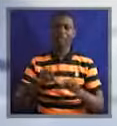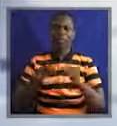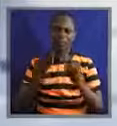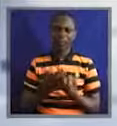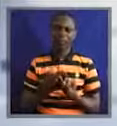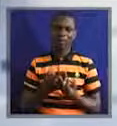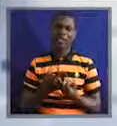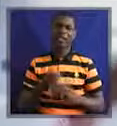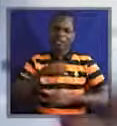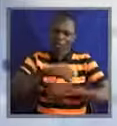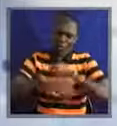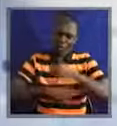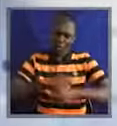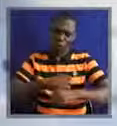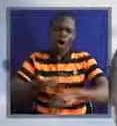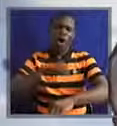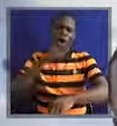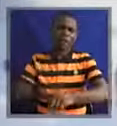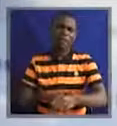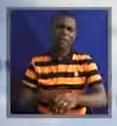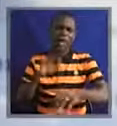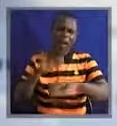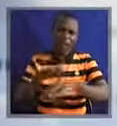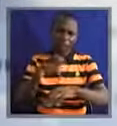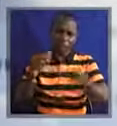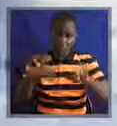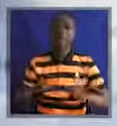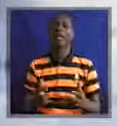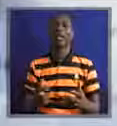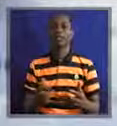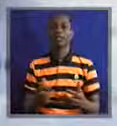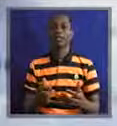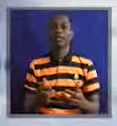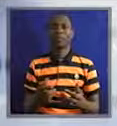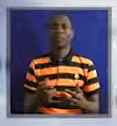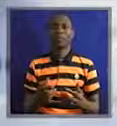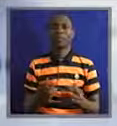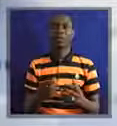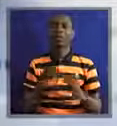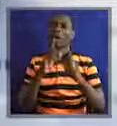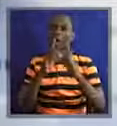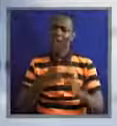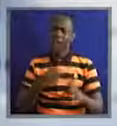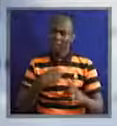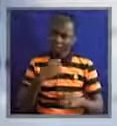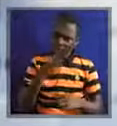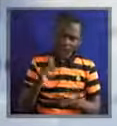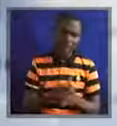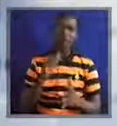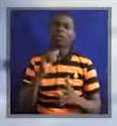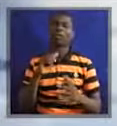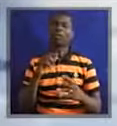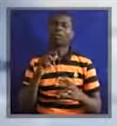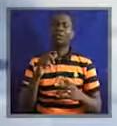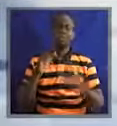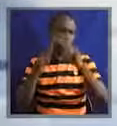time. Ah, e bi betumi affect wo e bra me no e kase. Na the solution no e na me ka cho se nya no e so difo bi wo baabi na kone